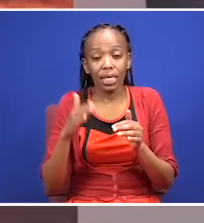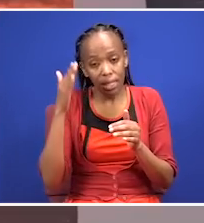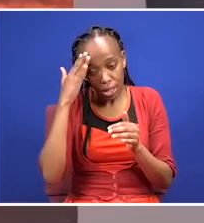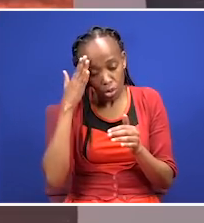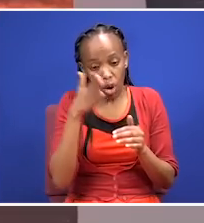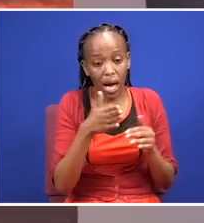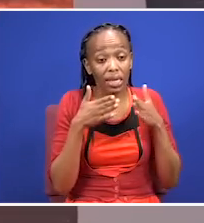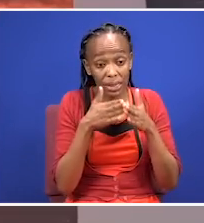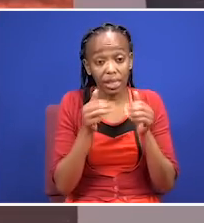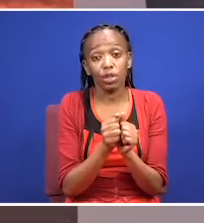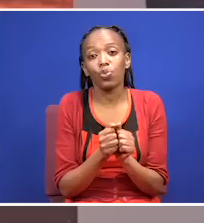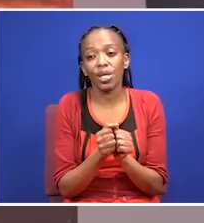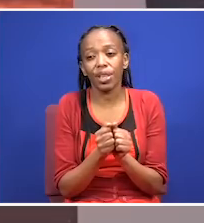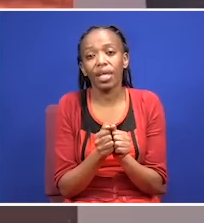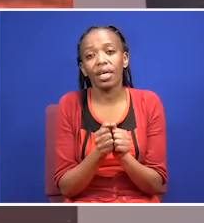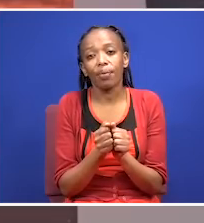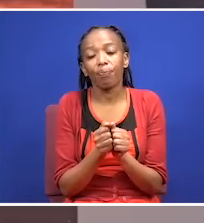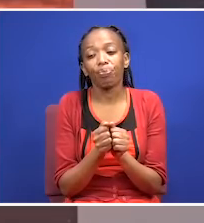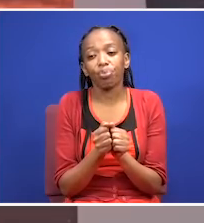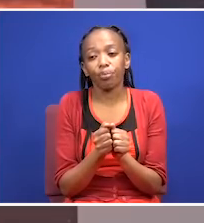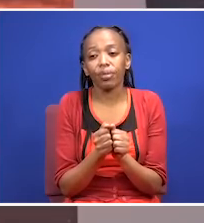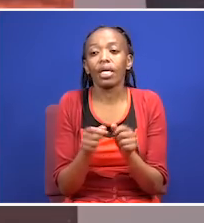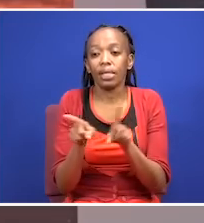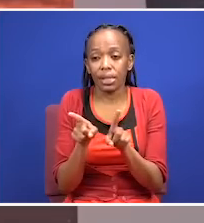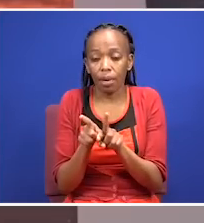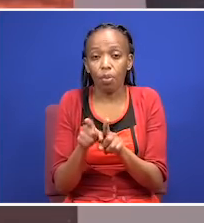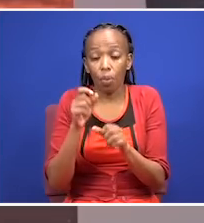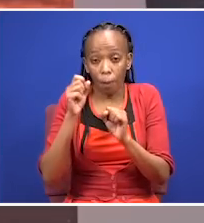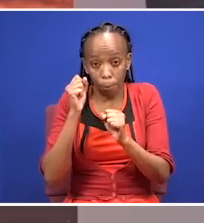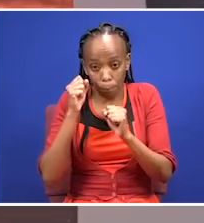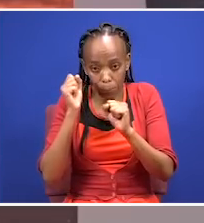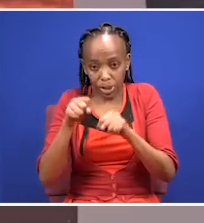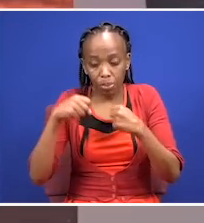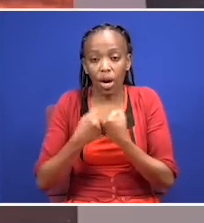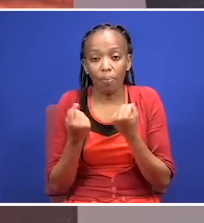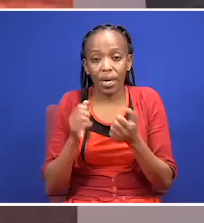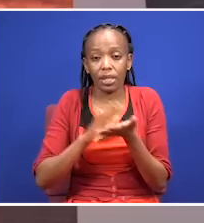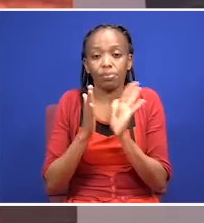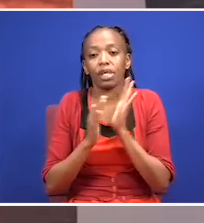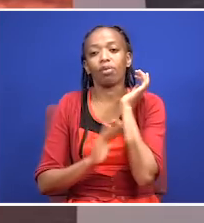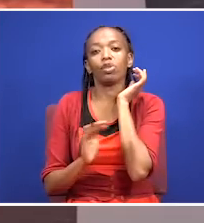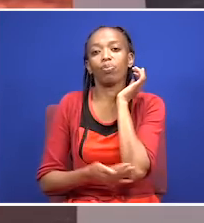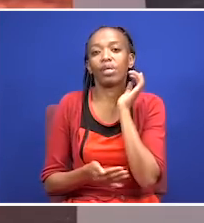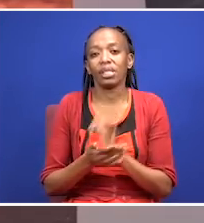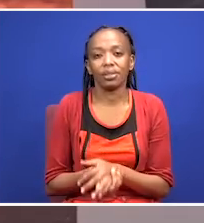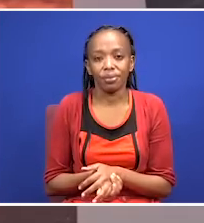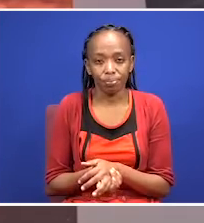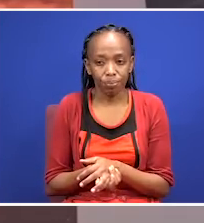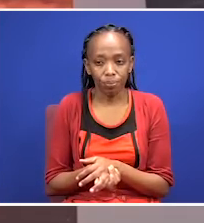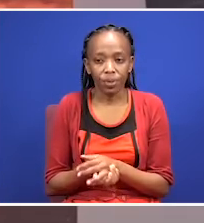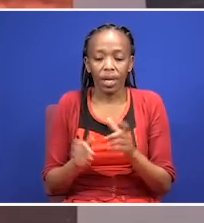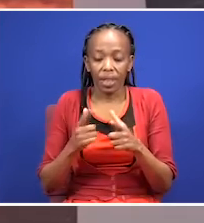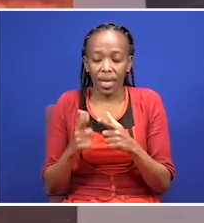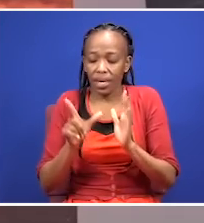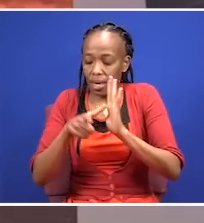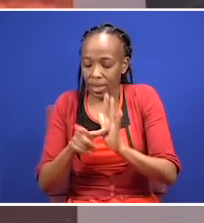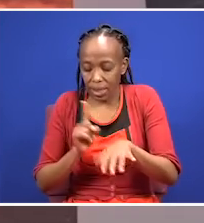sexually interesting enough as faith to the habit she conf she conceived after